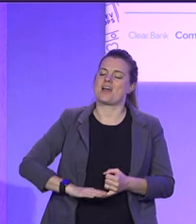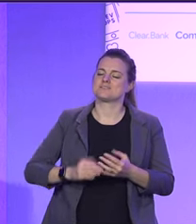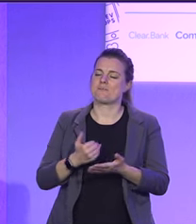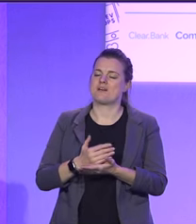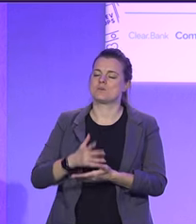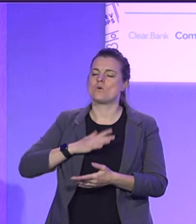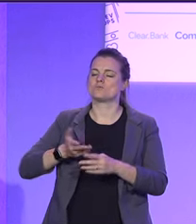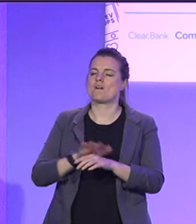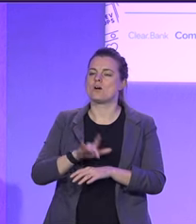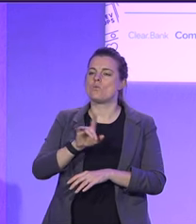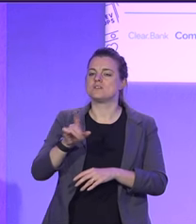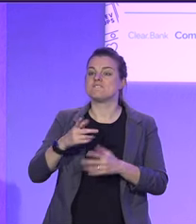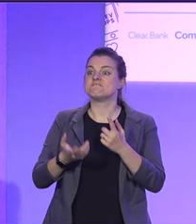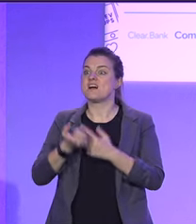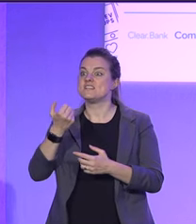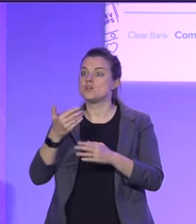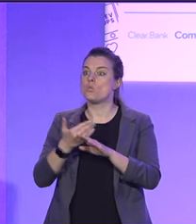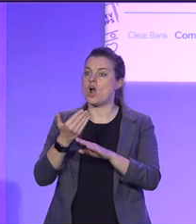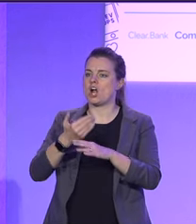communities. So obviously we're in a very